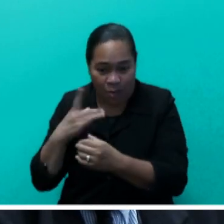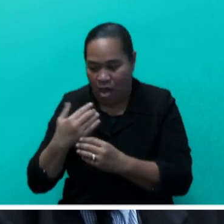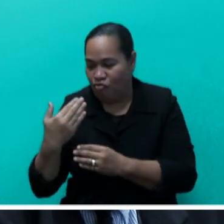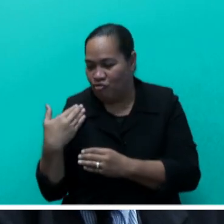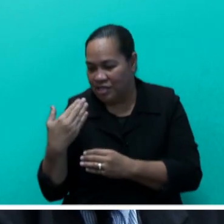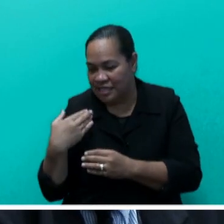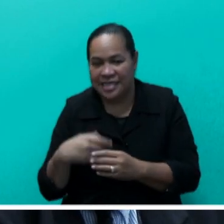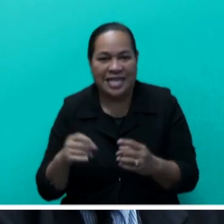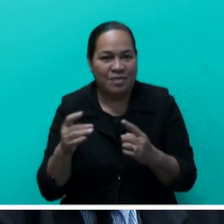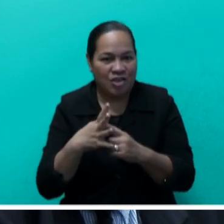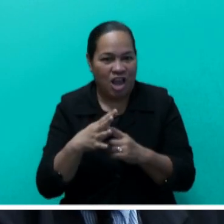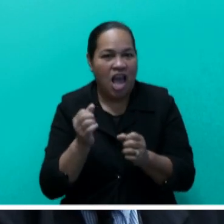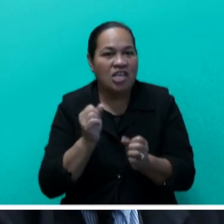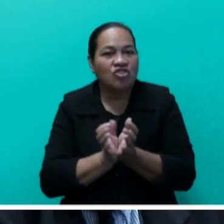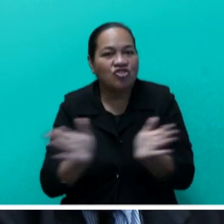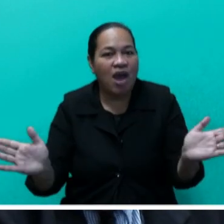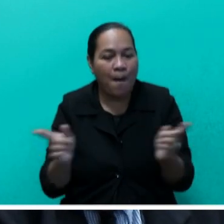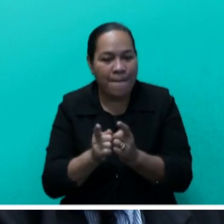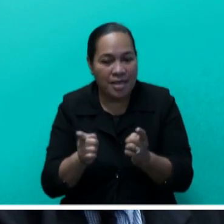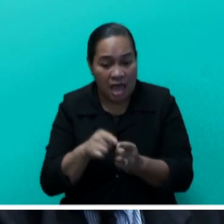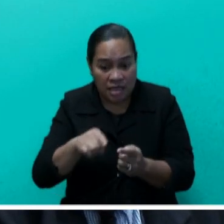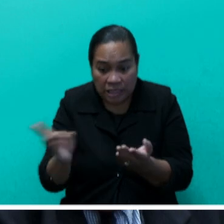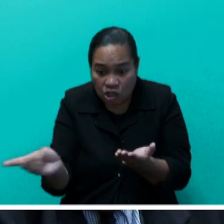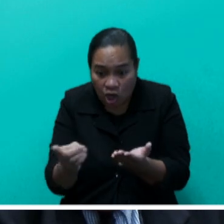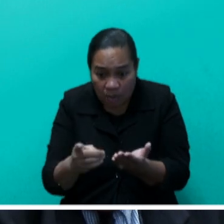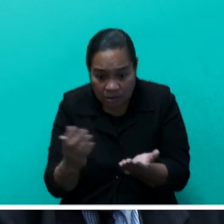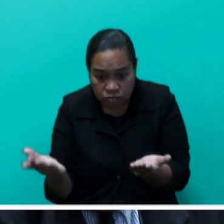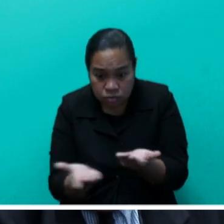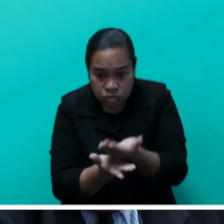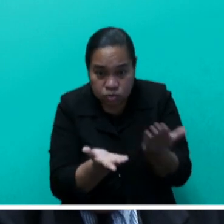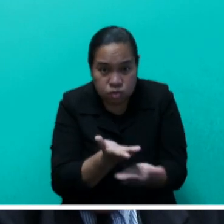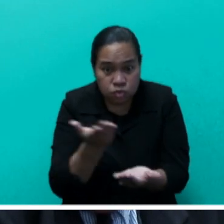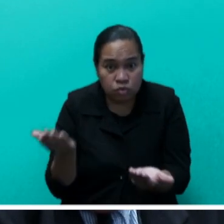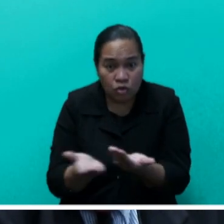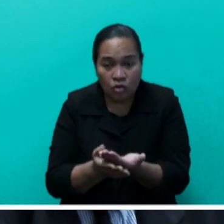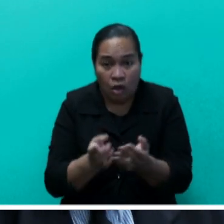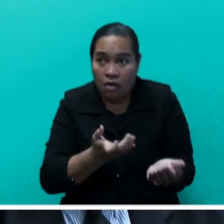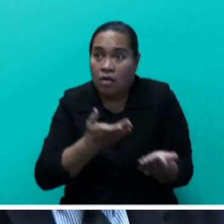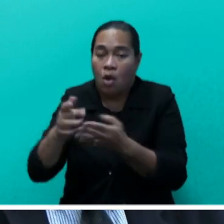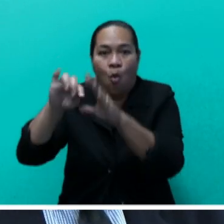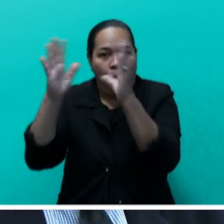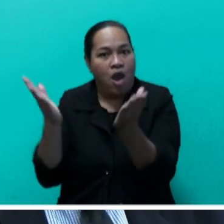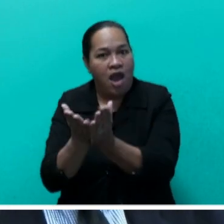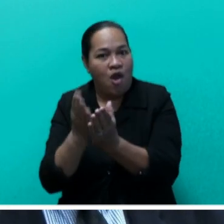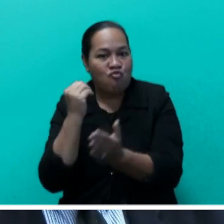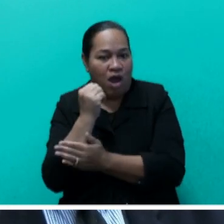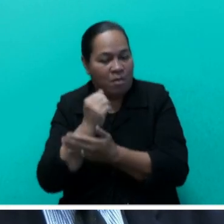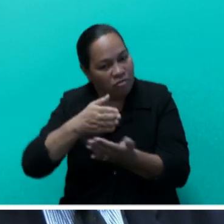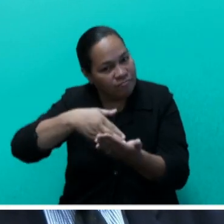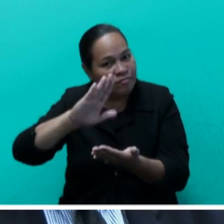special general meeting. These documents have been approved by World Rugby and FESANOC,